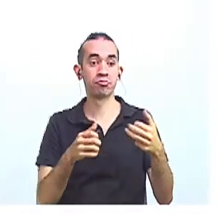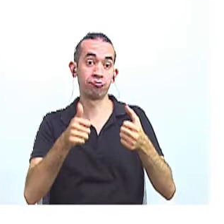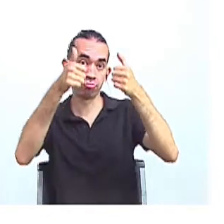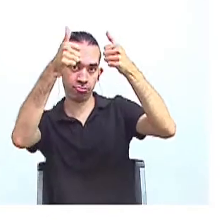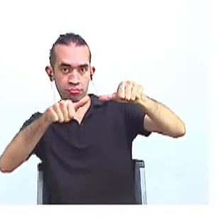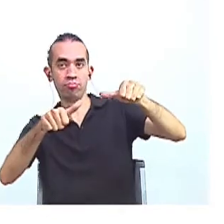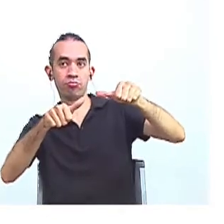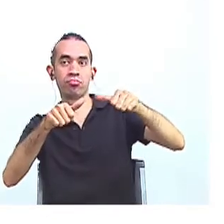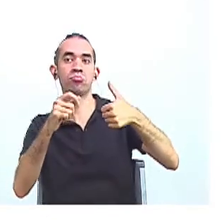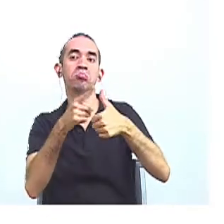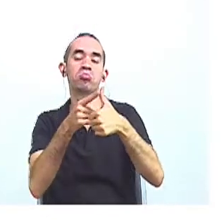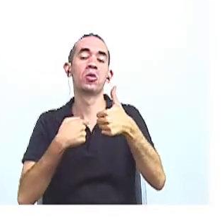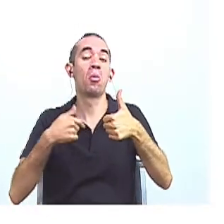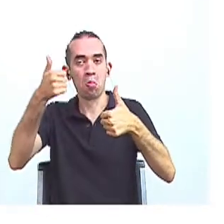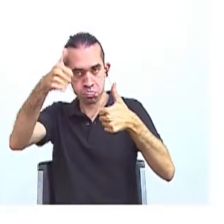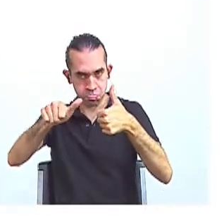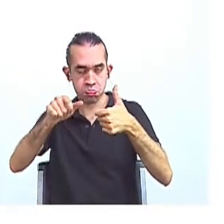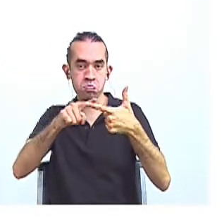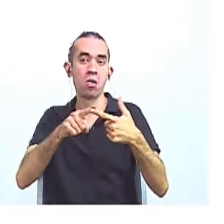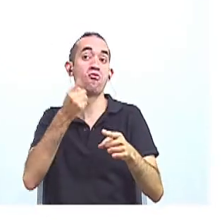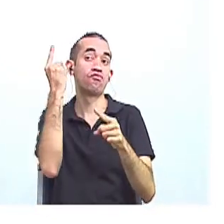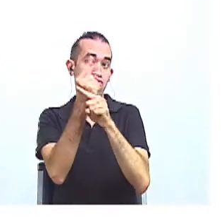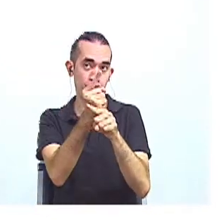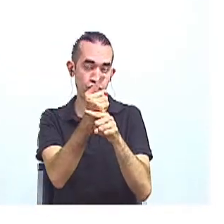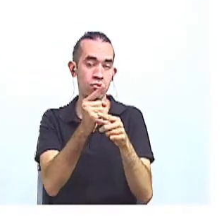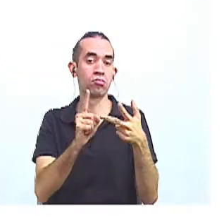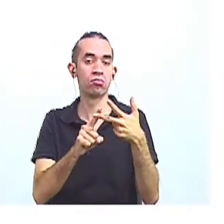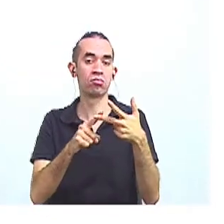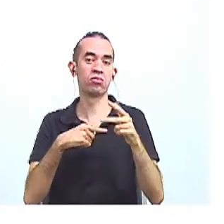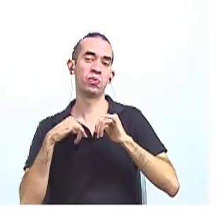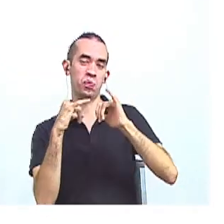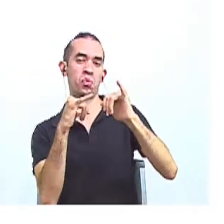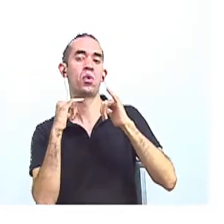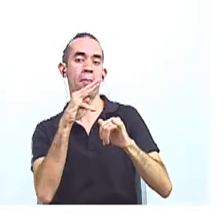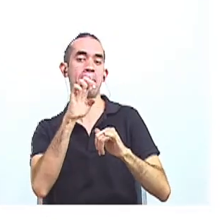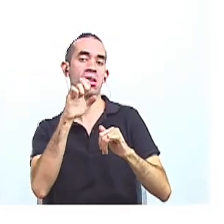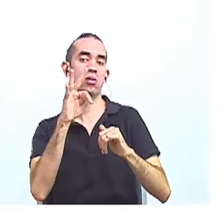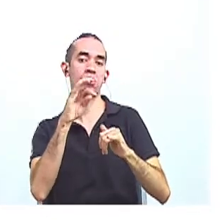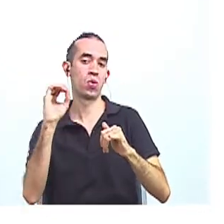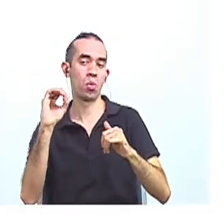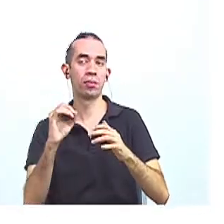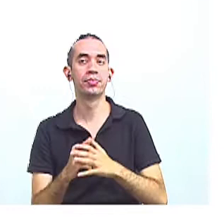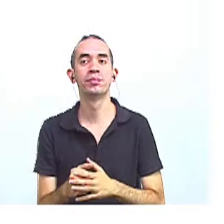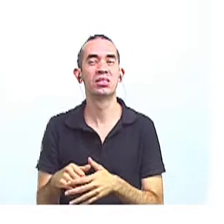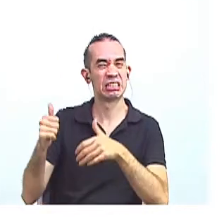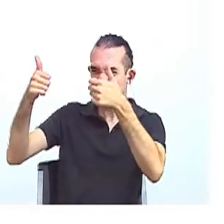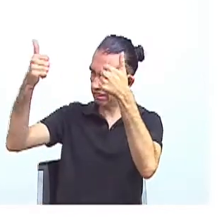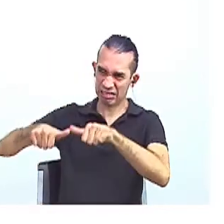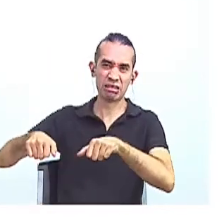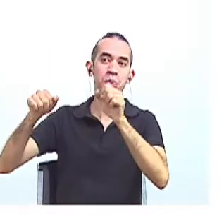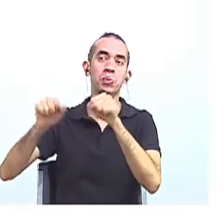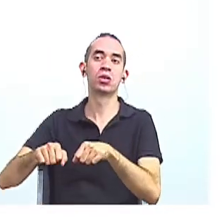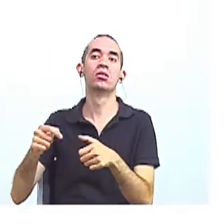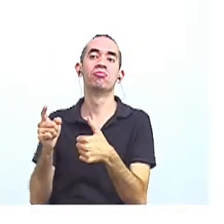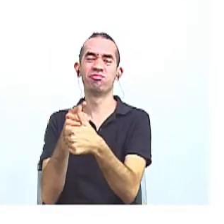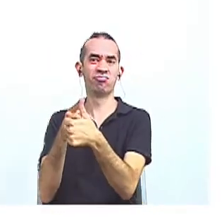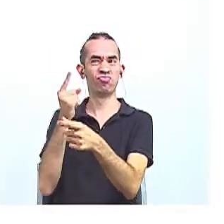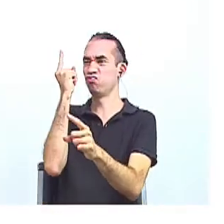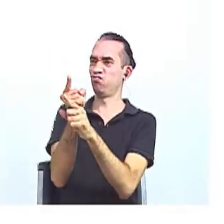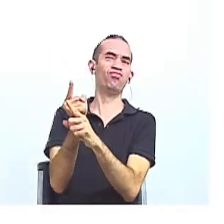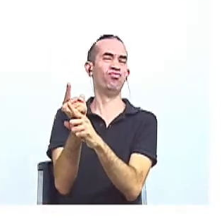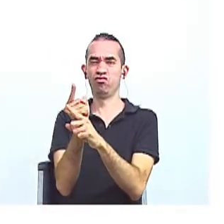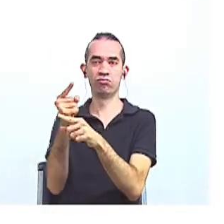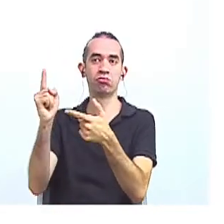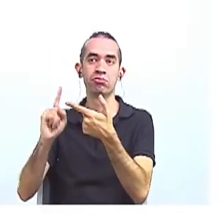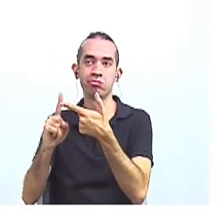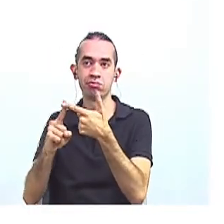can say I agree, that's right, or me too. When we disagree, we can say that's not right,